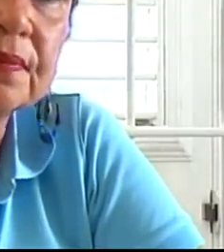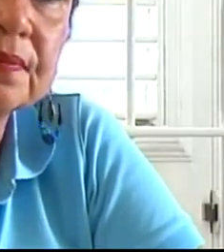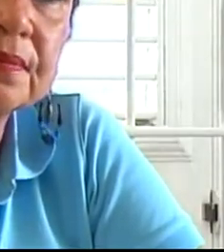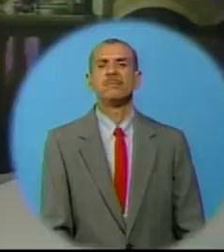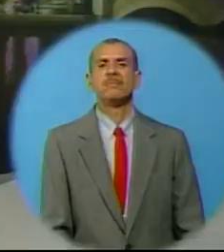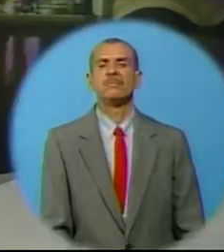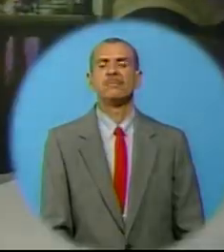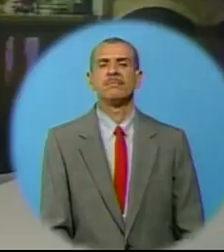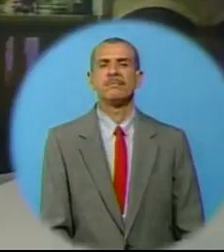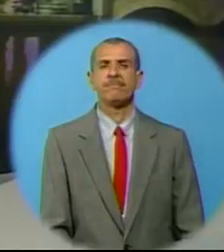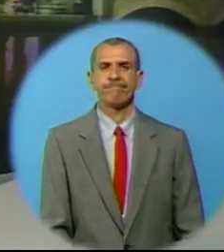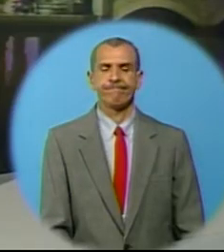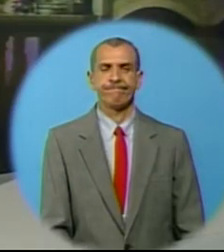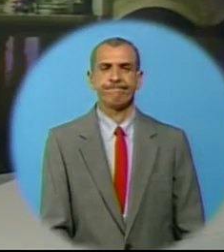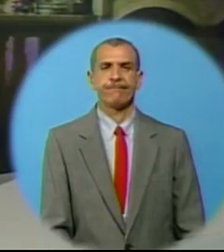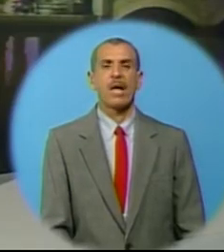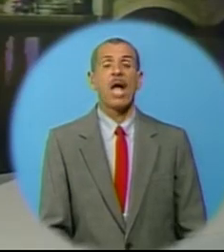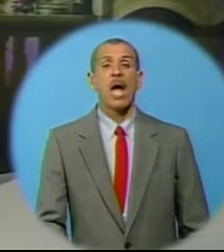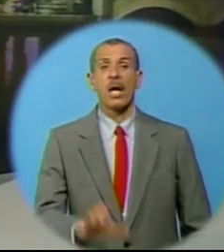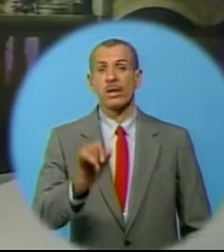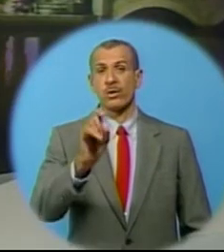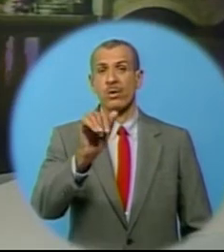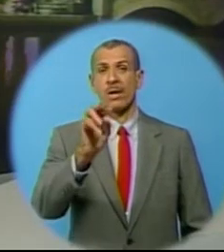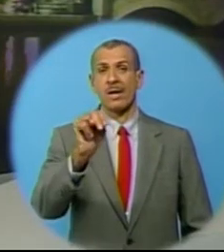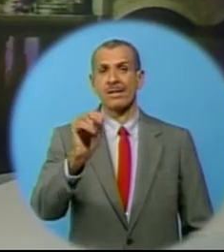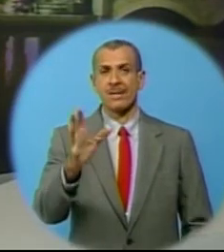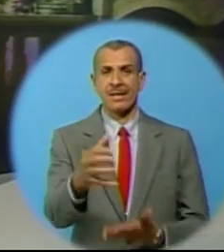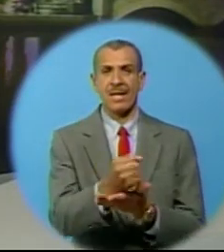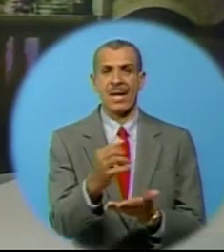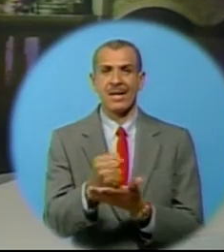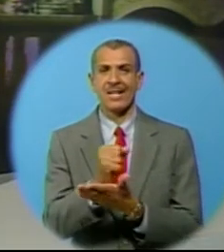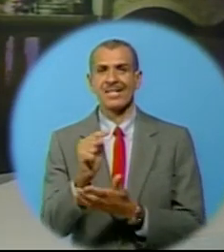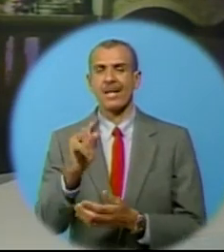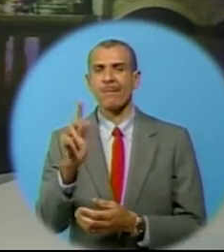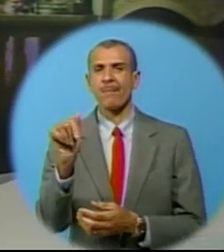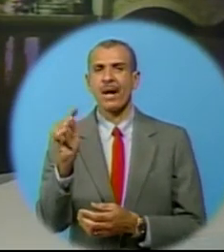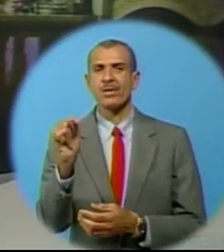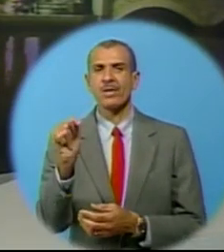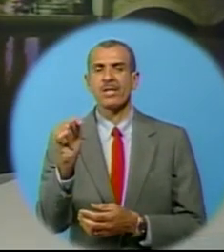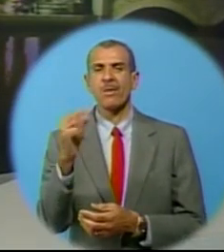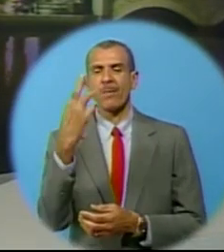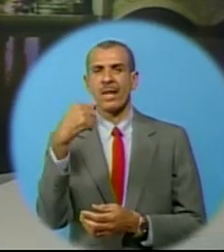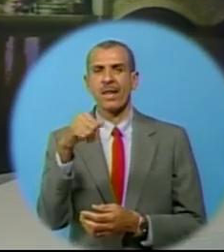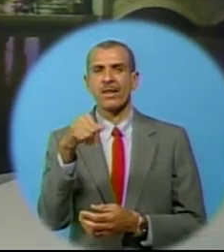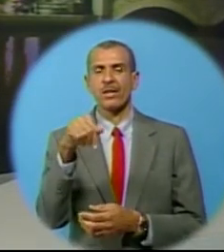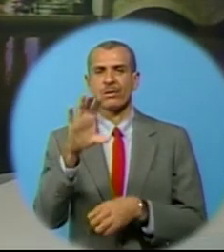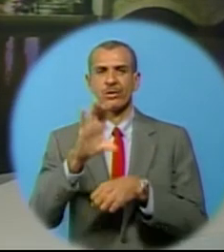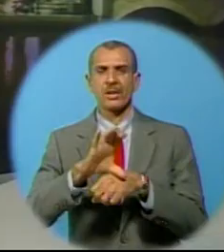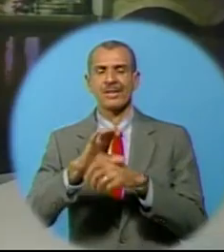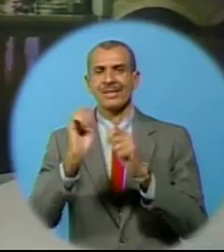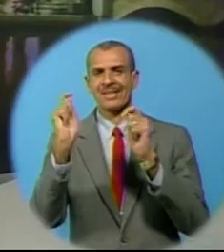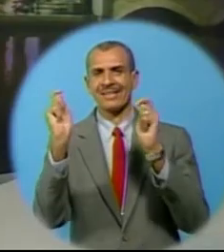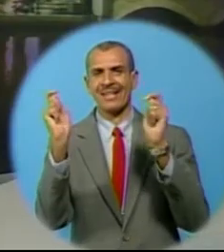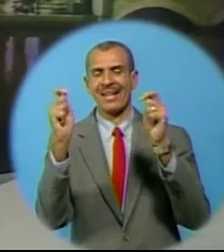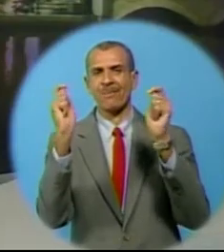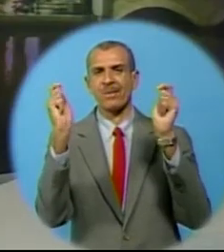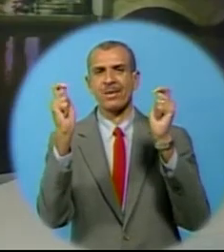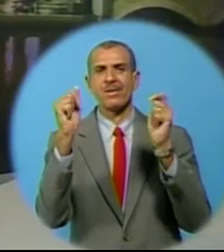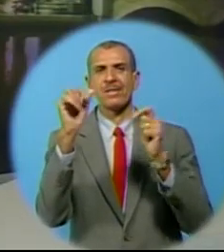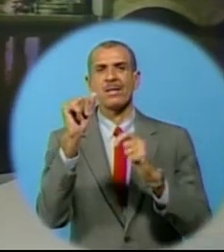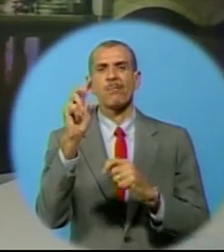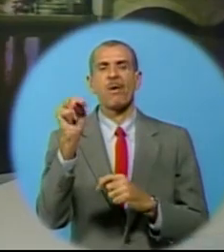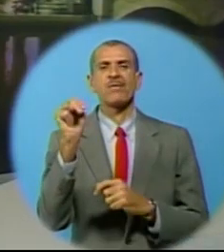work. Scores gathered at the St. Patrick Roman Catholic Cathedral over the weekend to celebrate Monsignor Vincent's